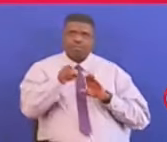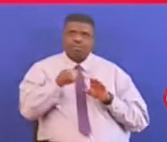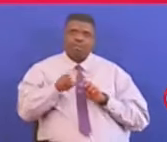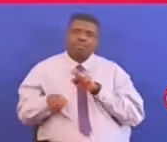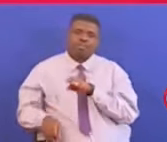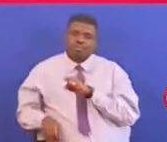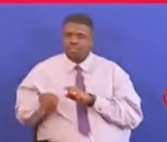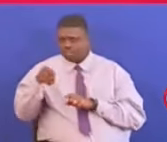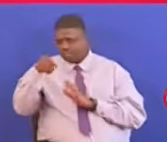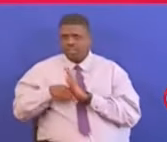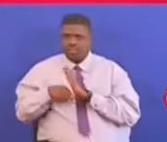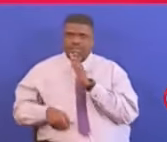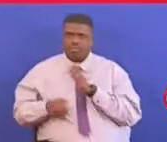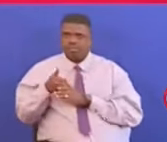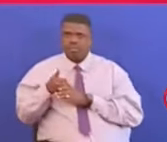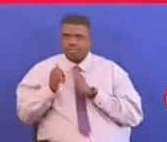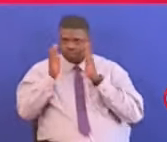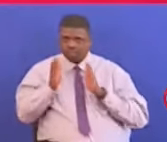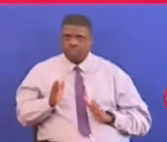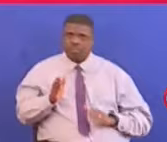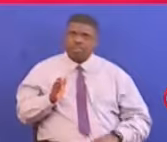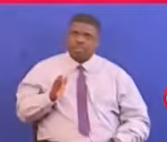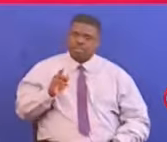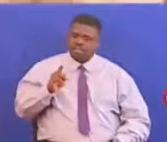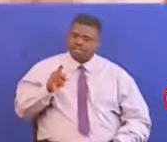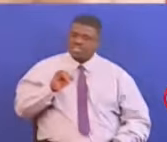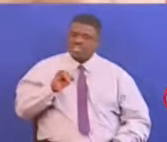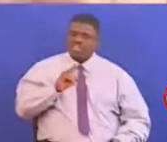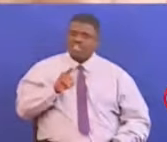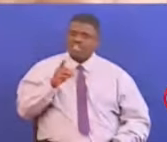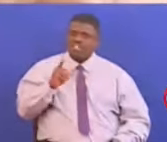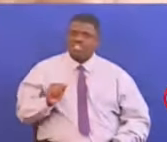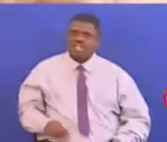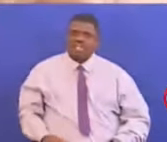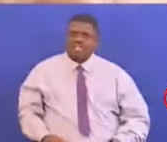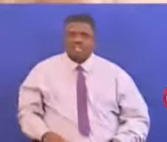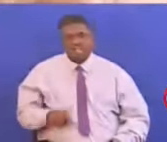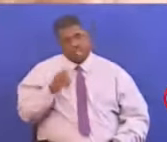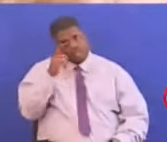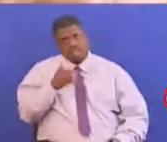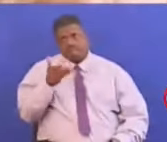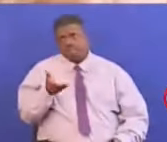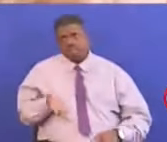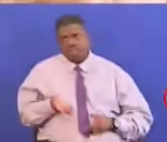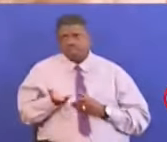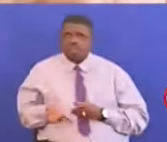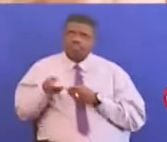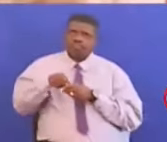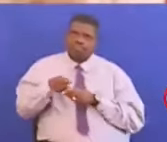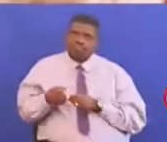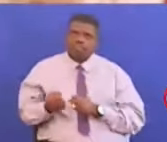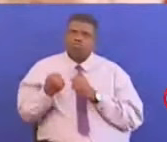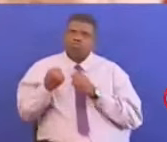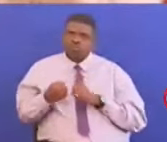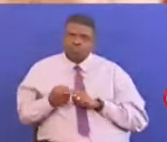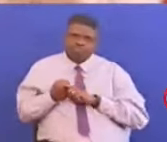the leadership of Honorable Angela Kiziga. So I believe I'll go and compliment their efforts so that we